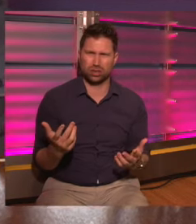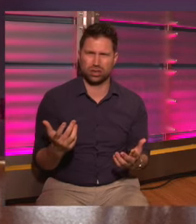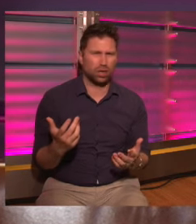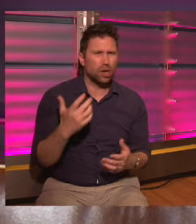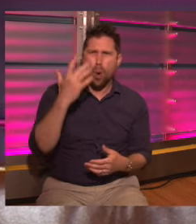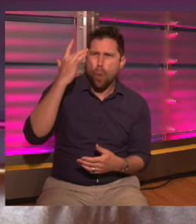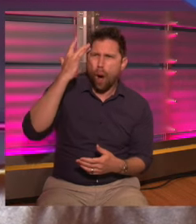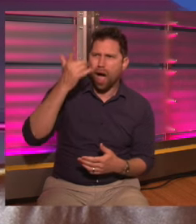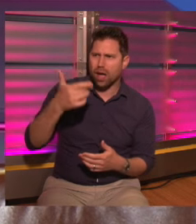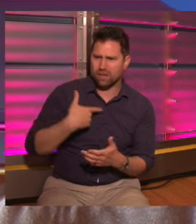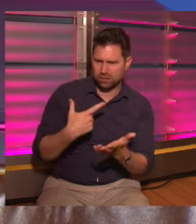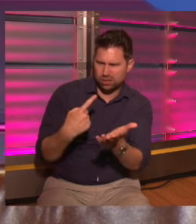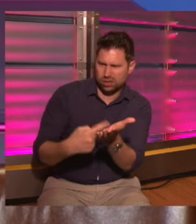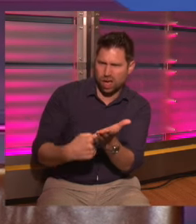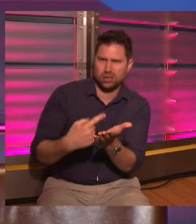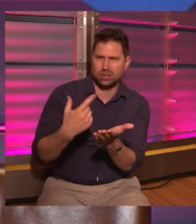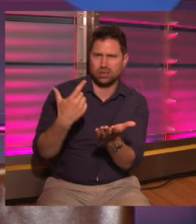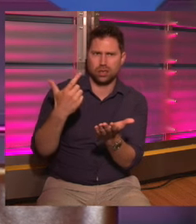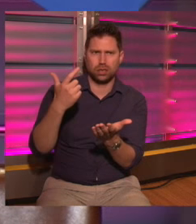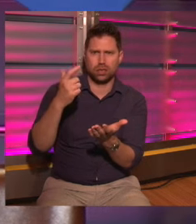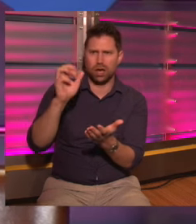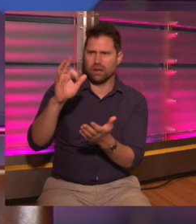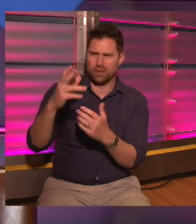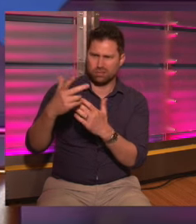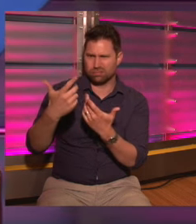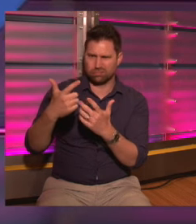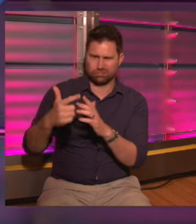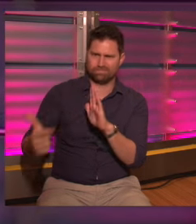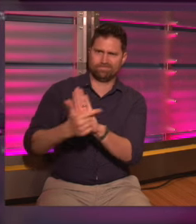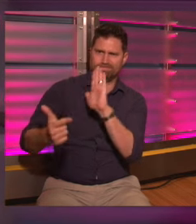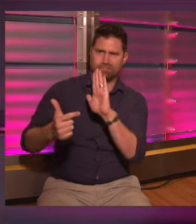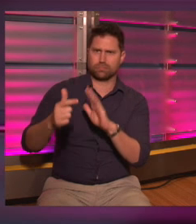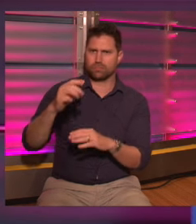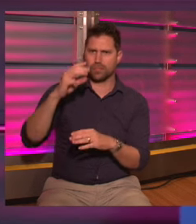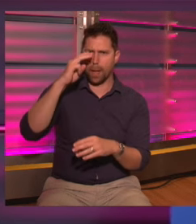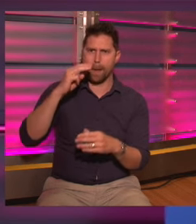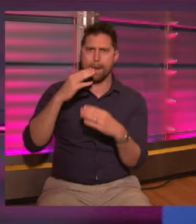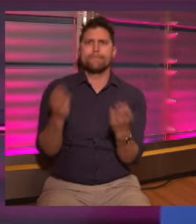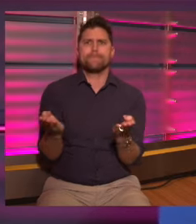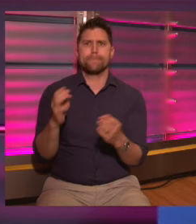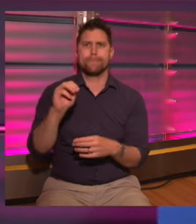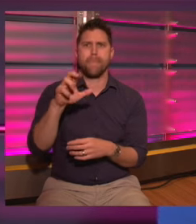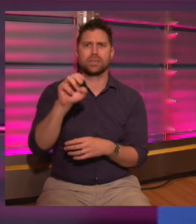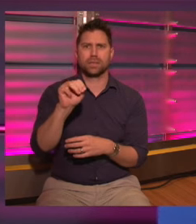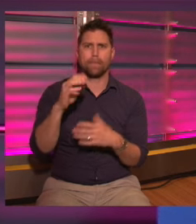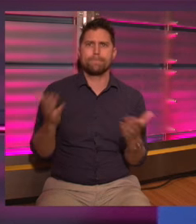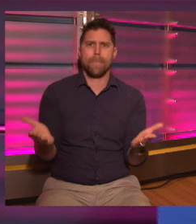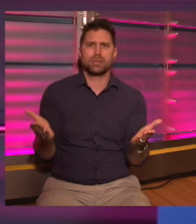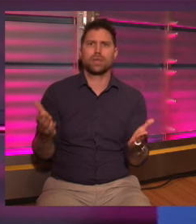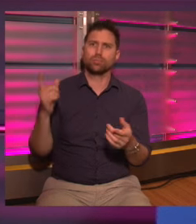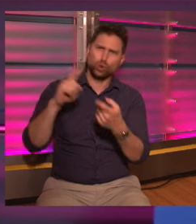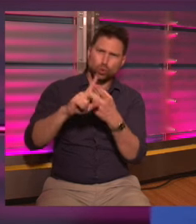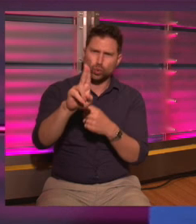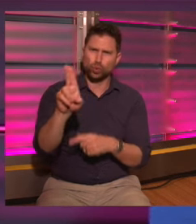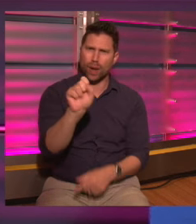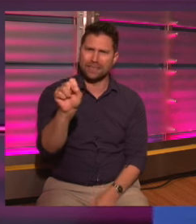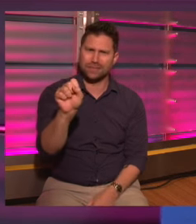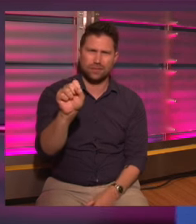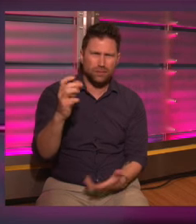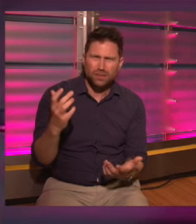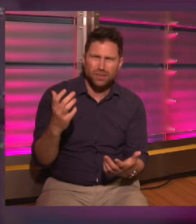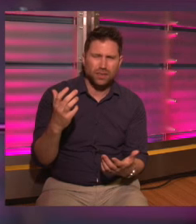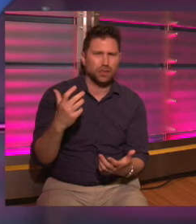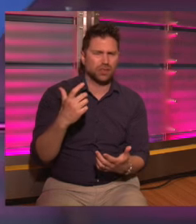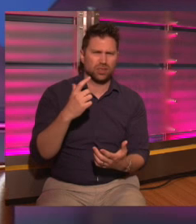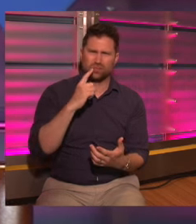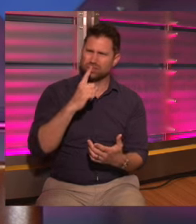Why is there this discussion of banning Muslims from the United States? I don't understand it. And he was asking in a very genuine way, just really trying to